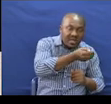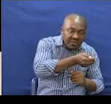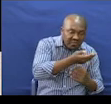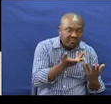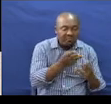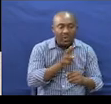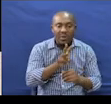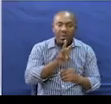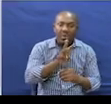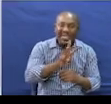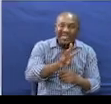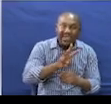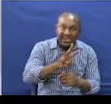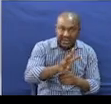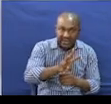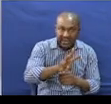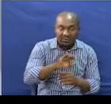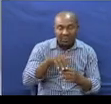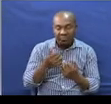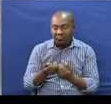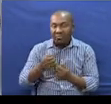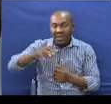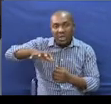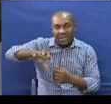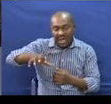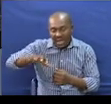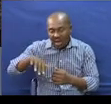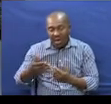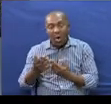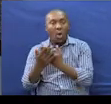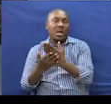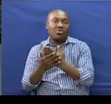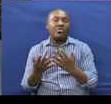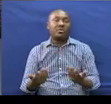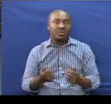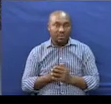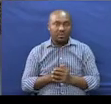continent, in a specific